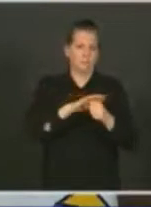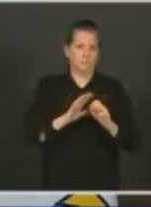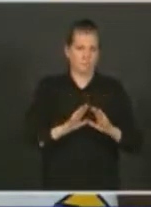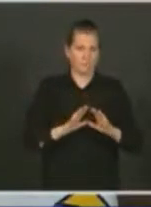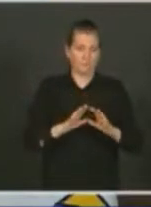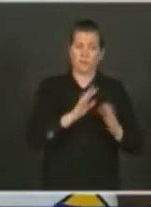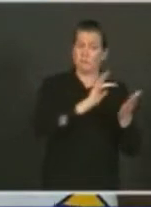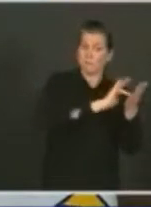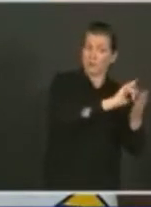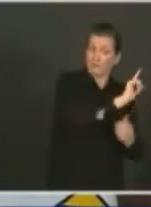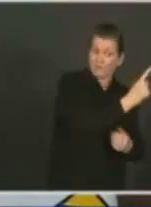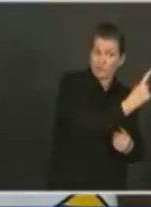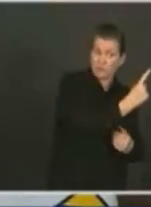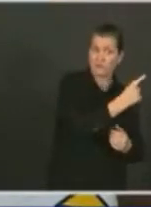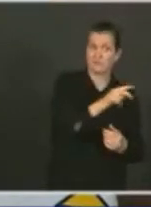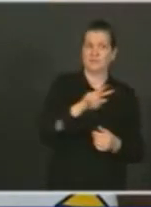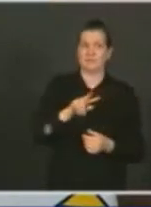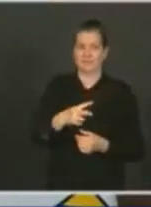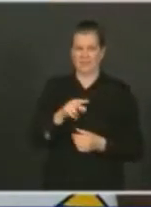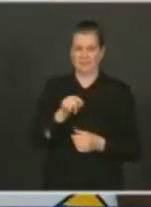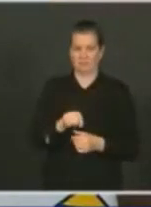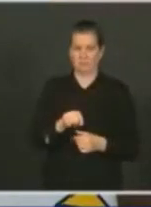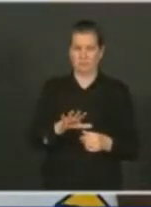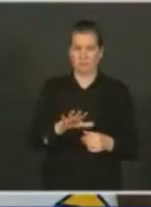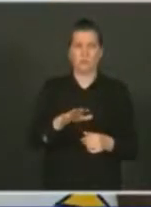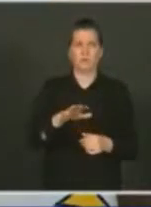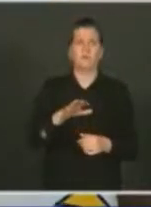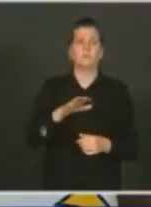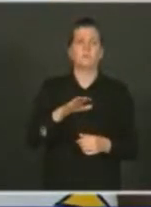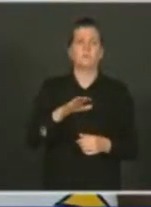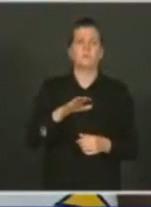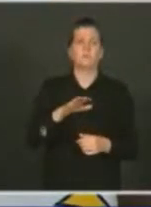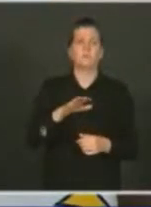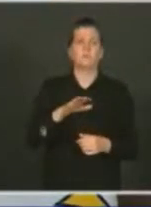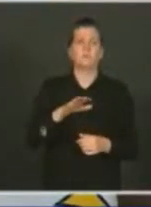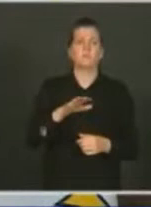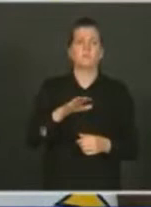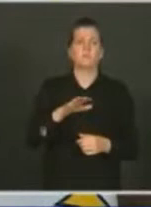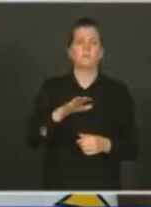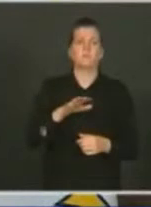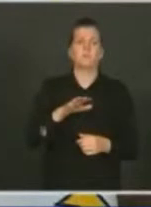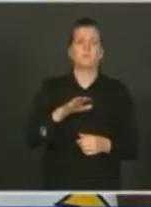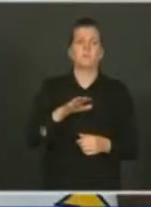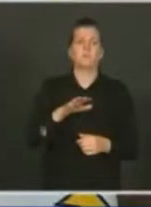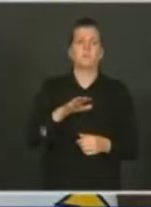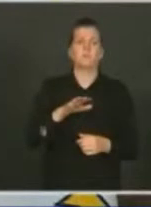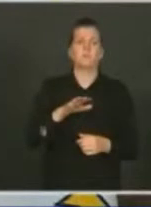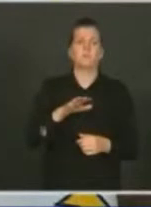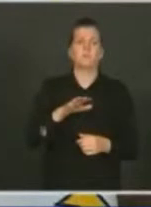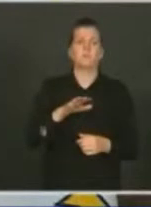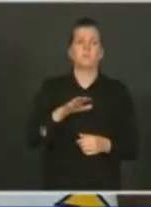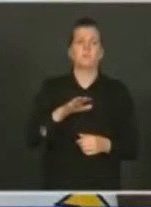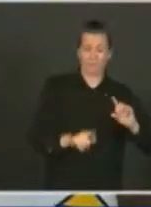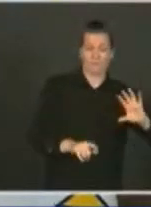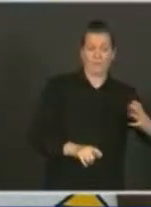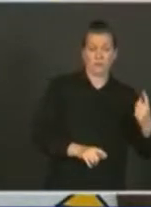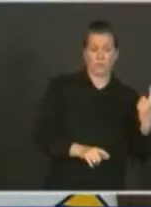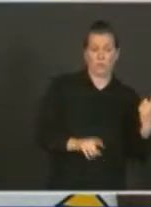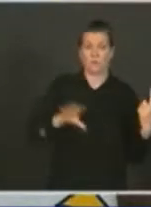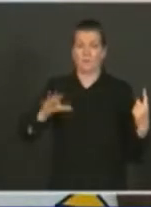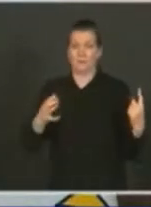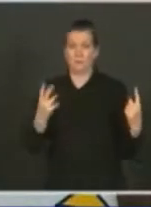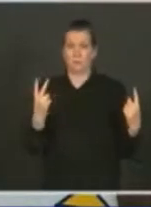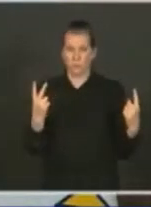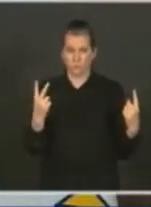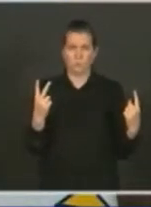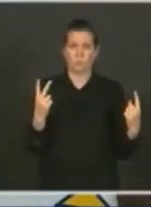All older adults and others. So we want to be a limited supply